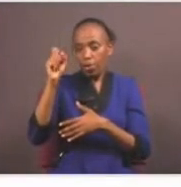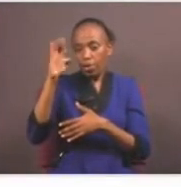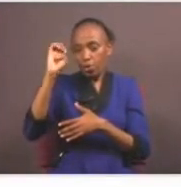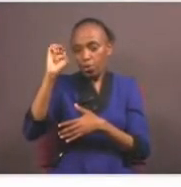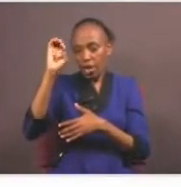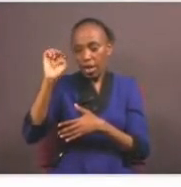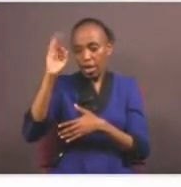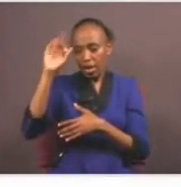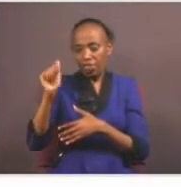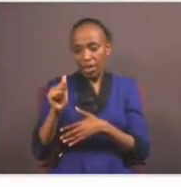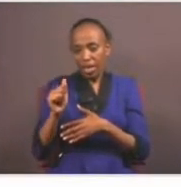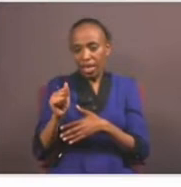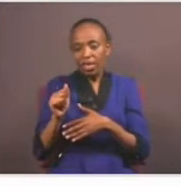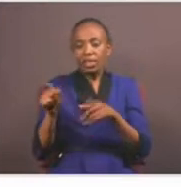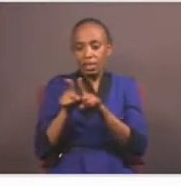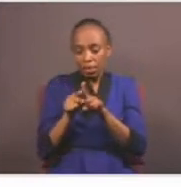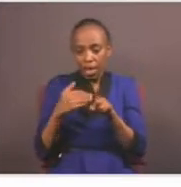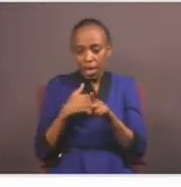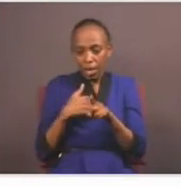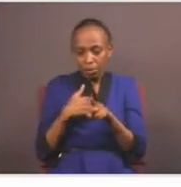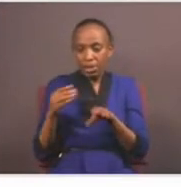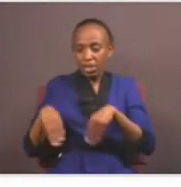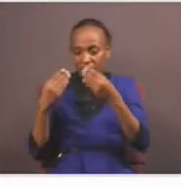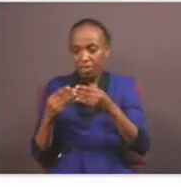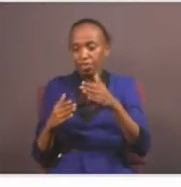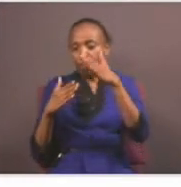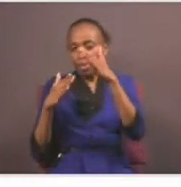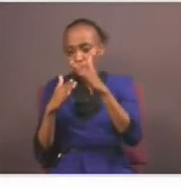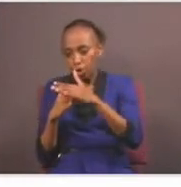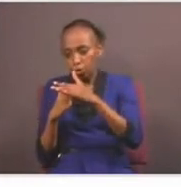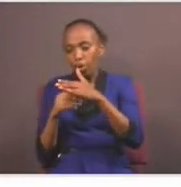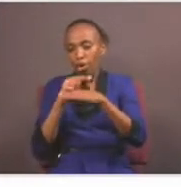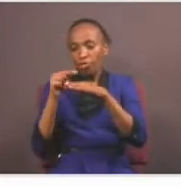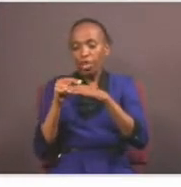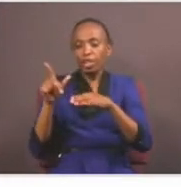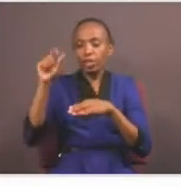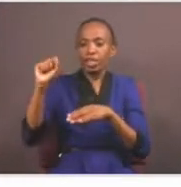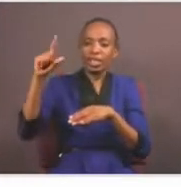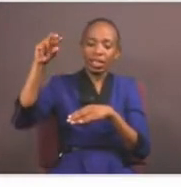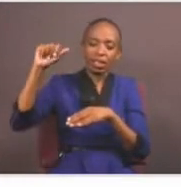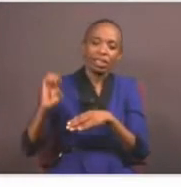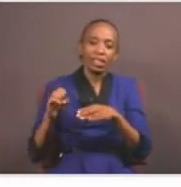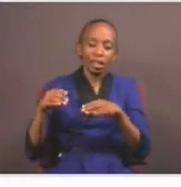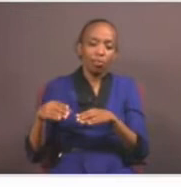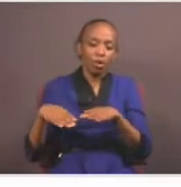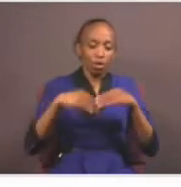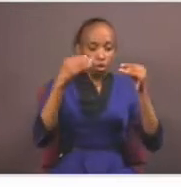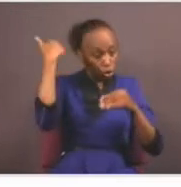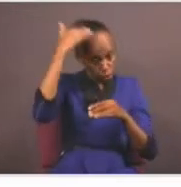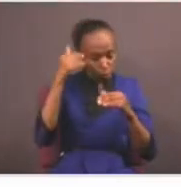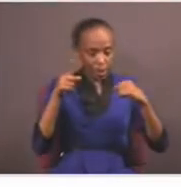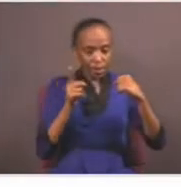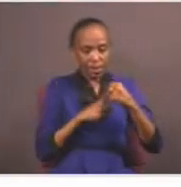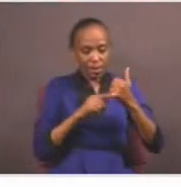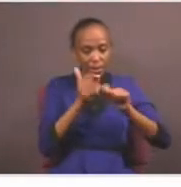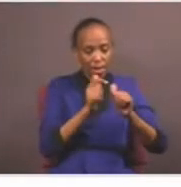Wembley Stadium. The Three Lions had already been relegated from the top tier of the Nations League and will head to Qatar on a six-game